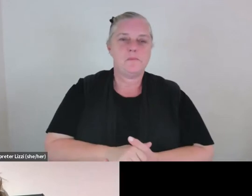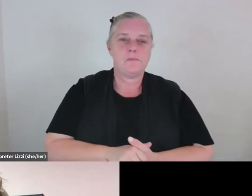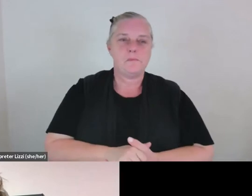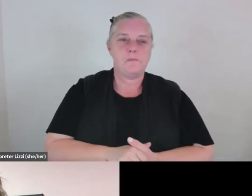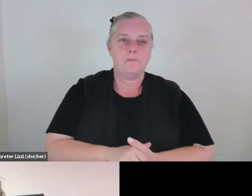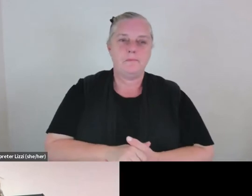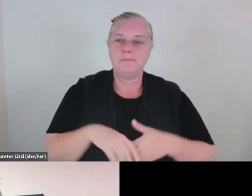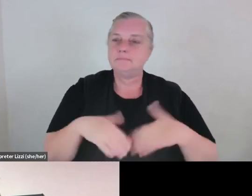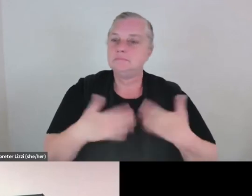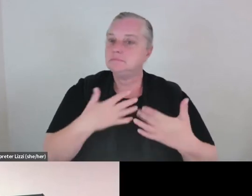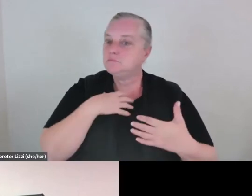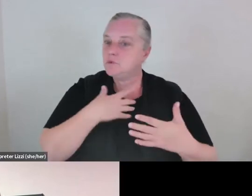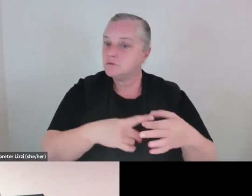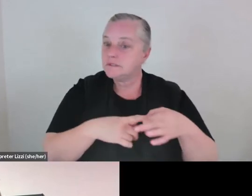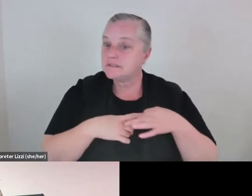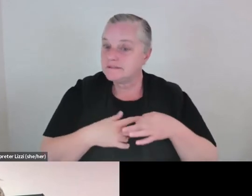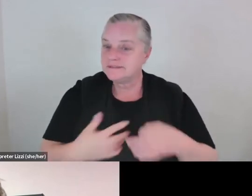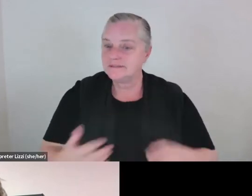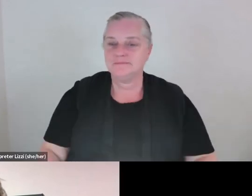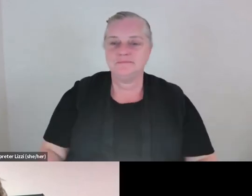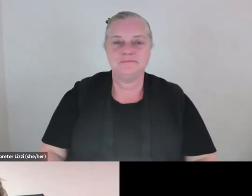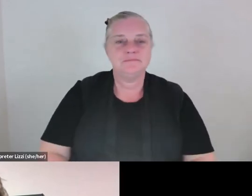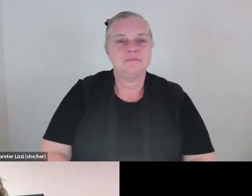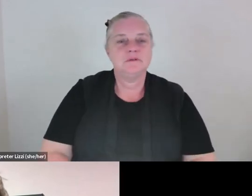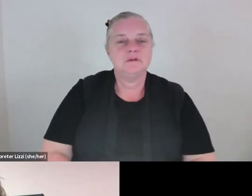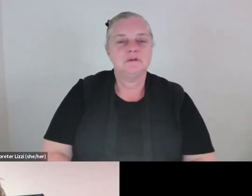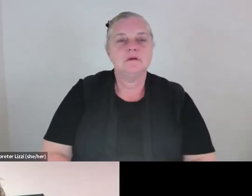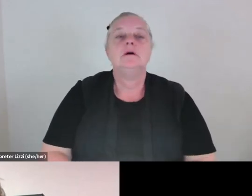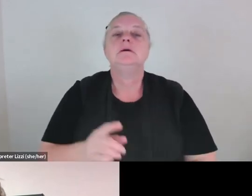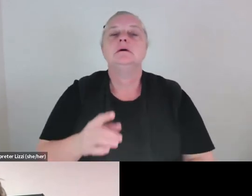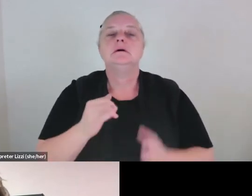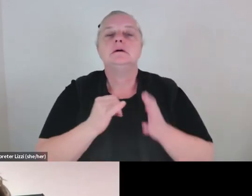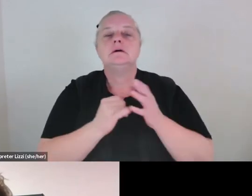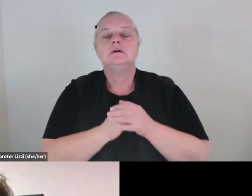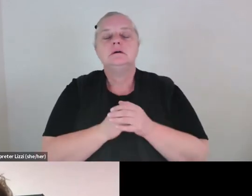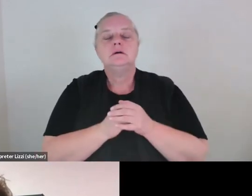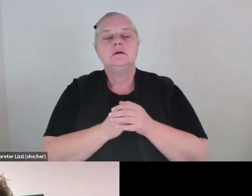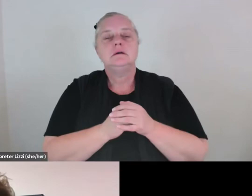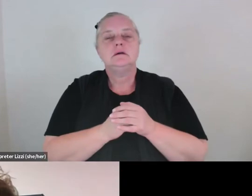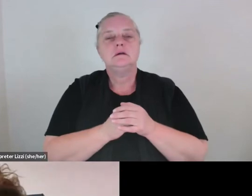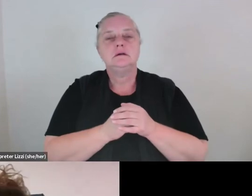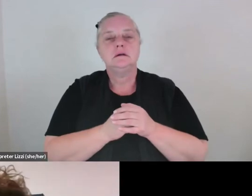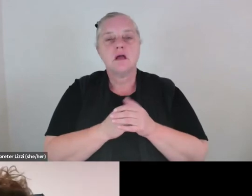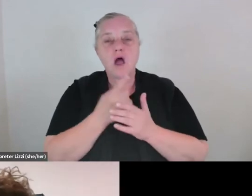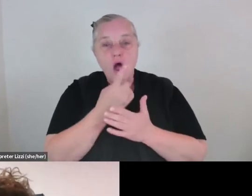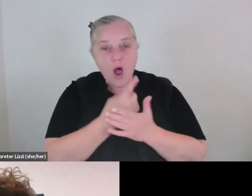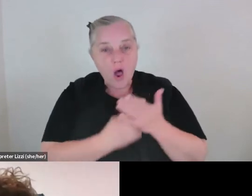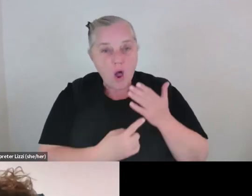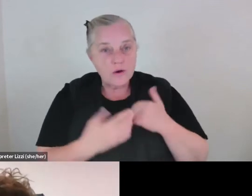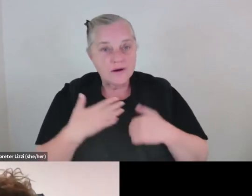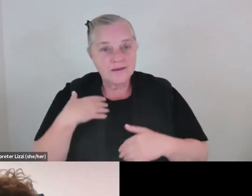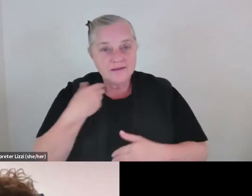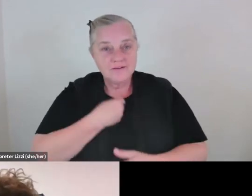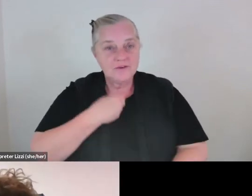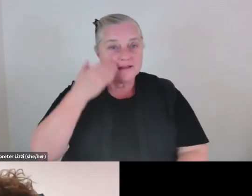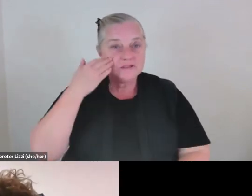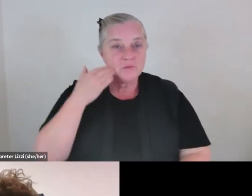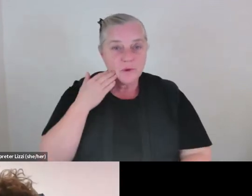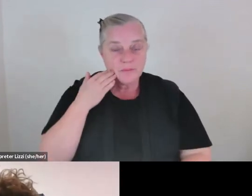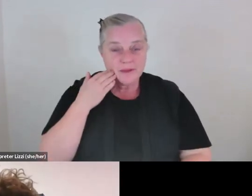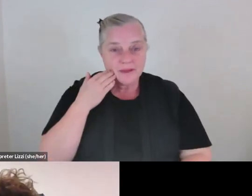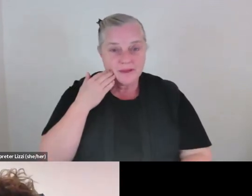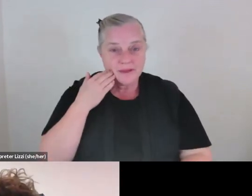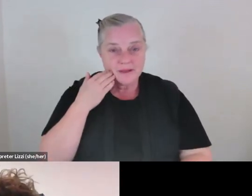Any more questions? The only other thing I'd like to say is it's not just trans women who have barriers to